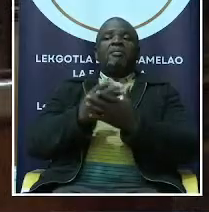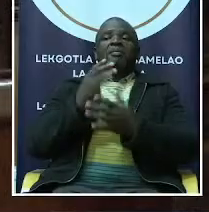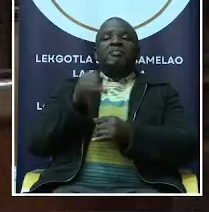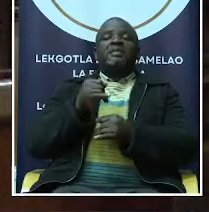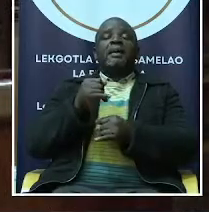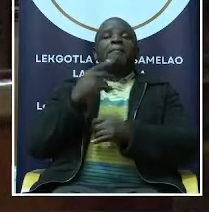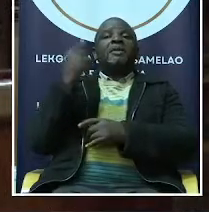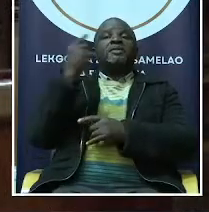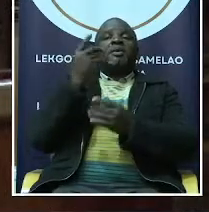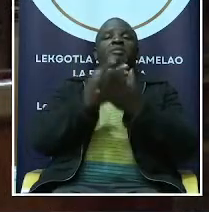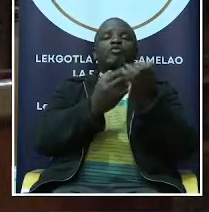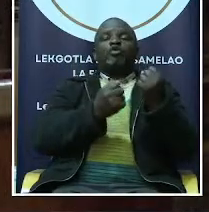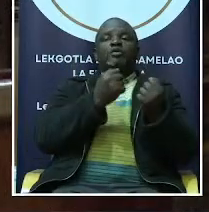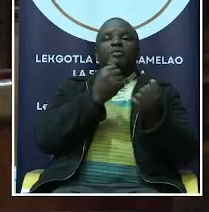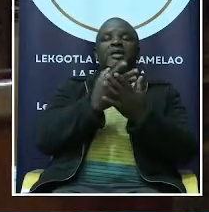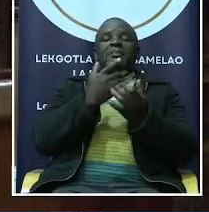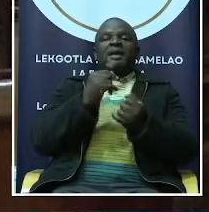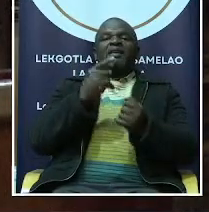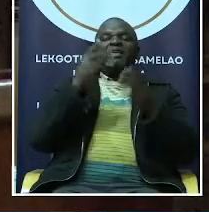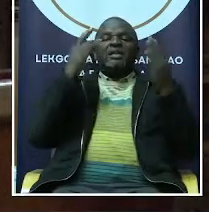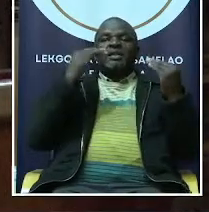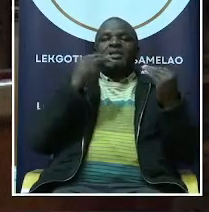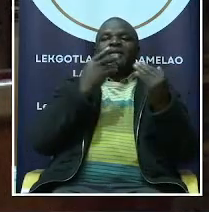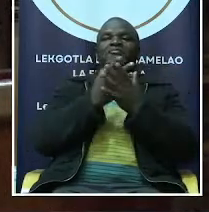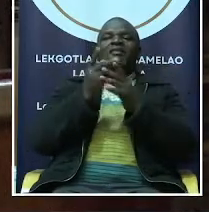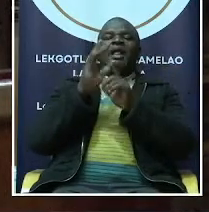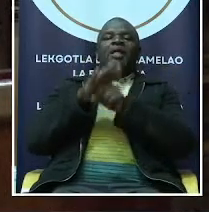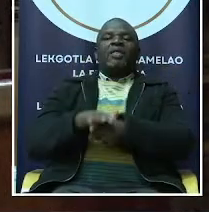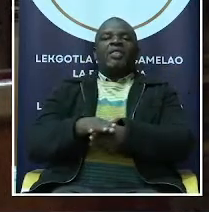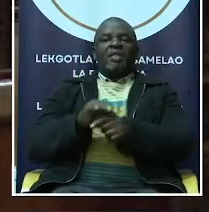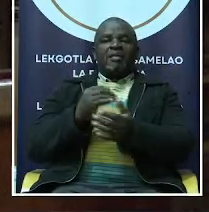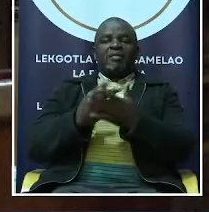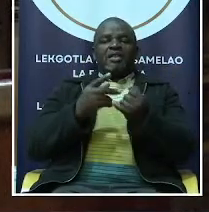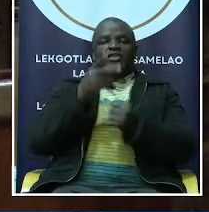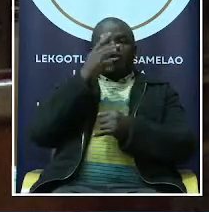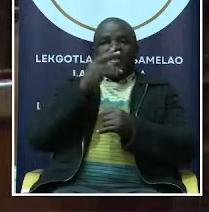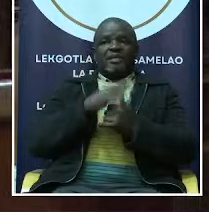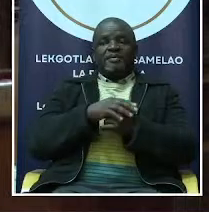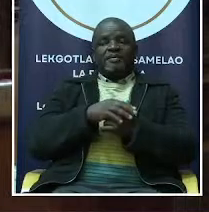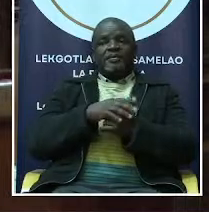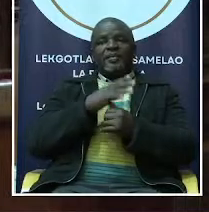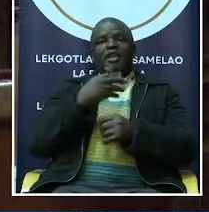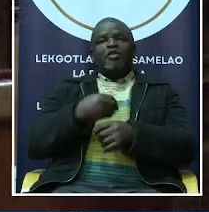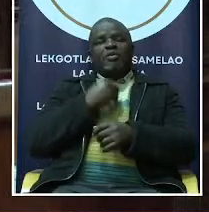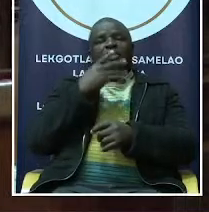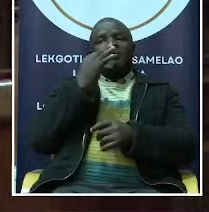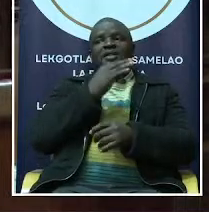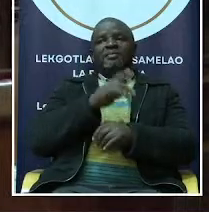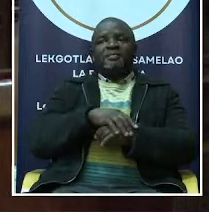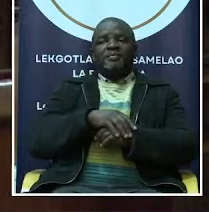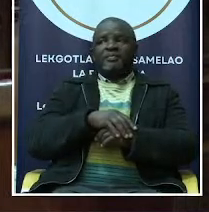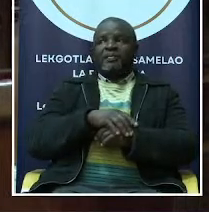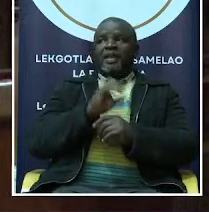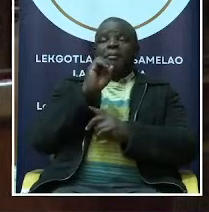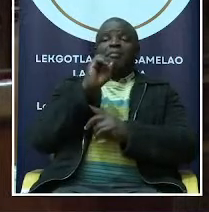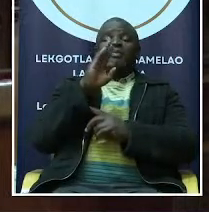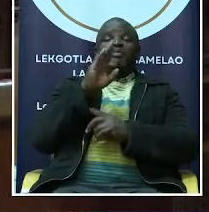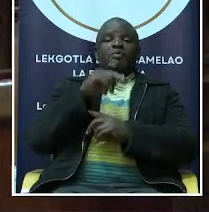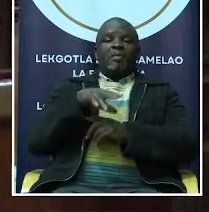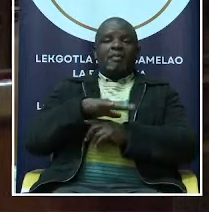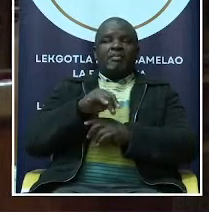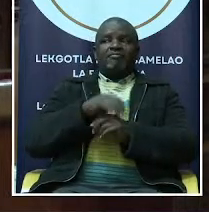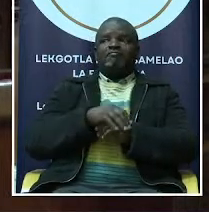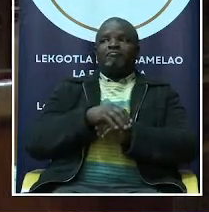court, not for justice, but to suppress the truth. What are we saying about it as young people? In Bloemfontein,